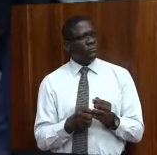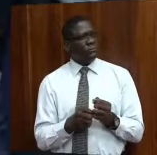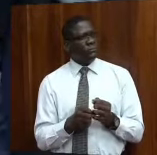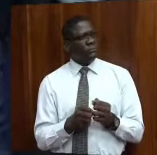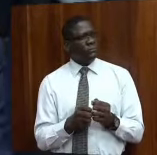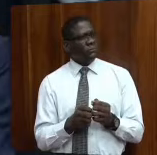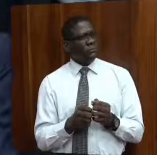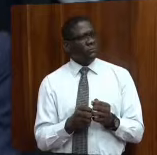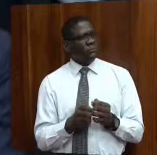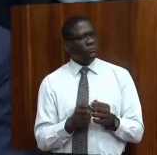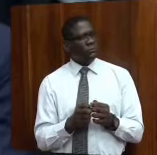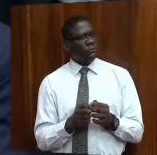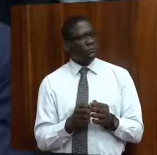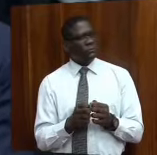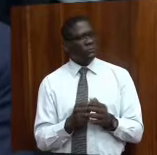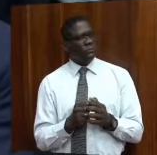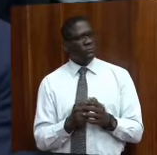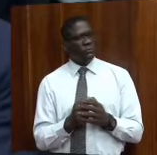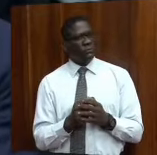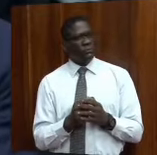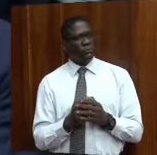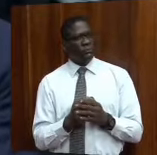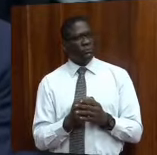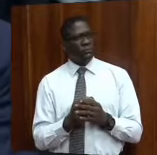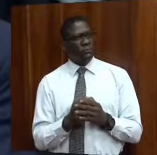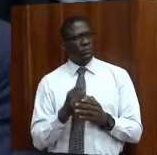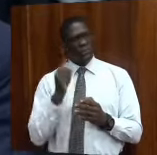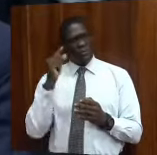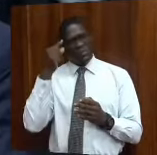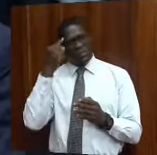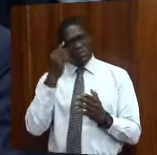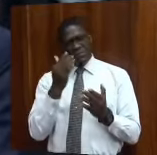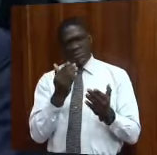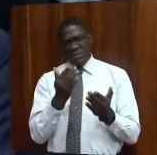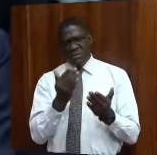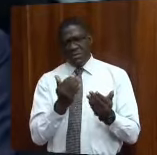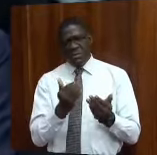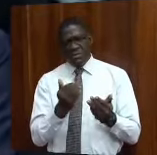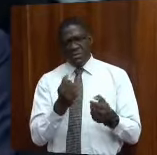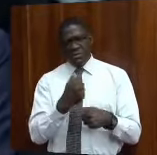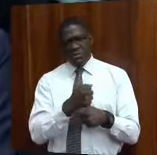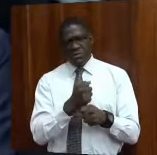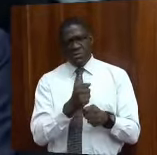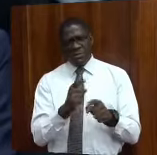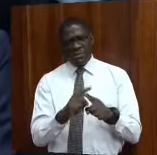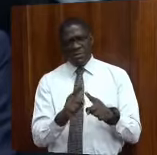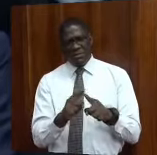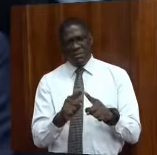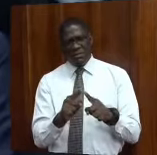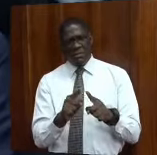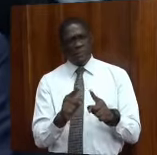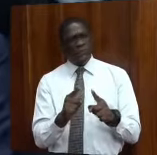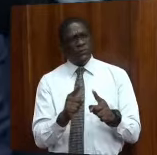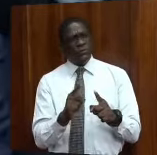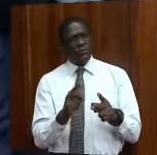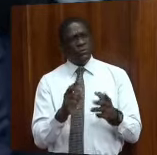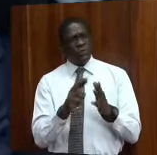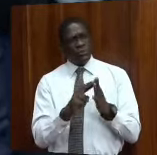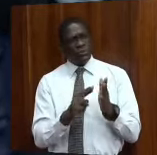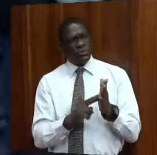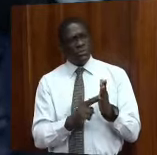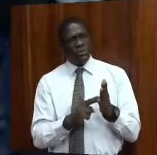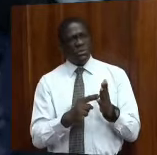its eventual passing into law. Rest assured, Mr. Speaker, the management of the fund will be aimed at serving the best